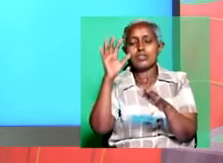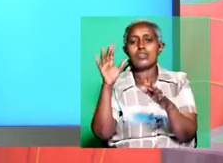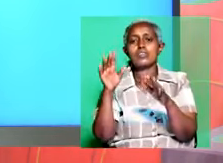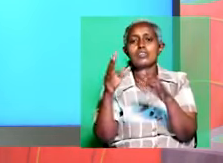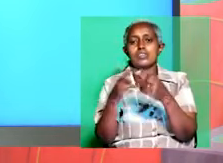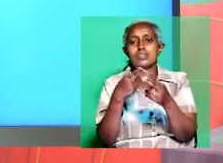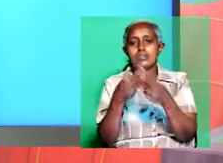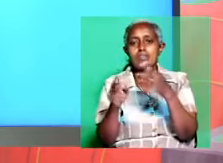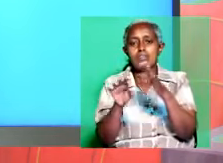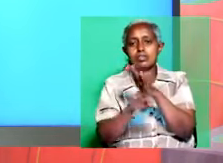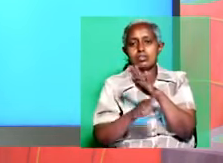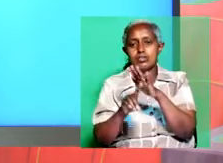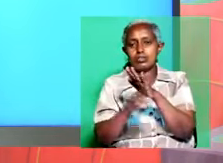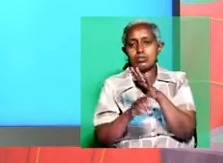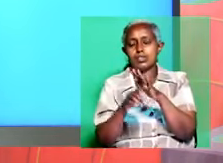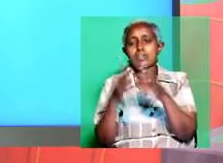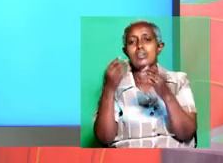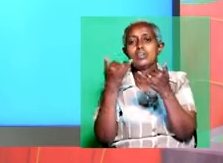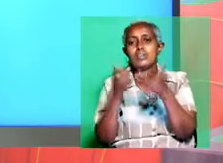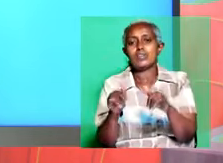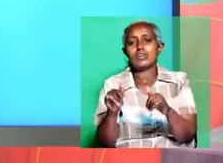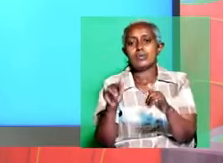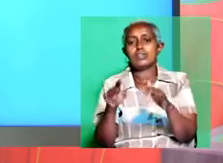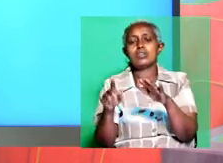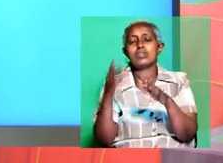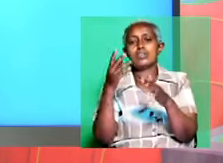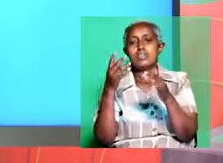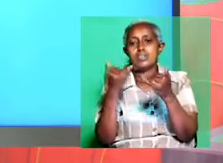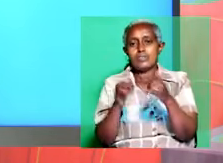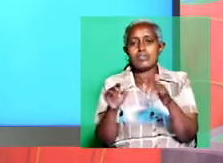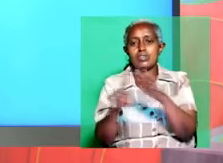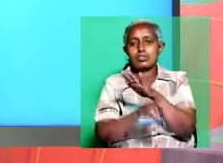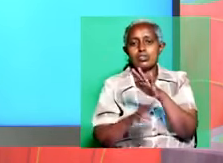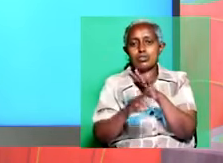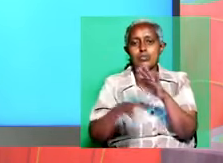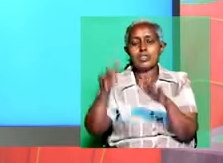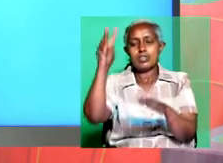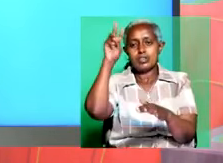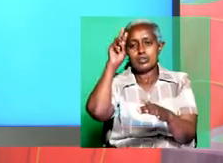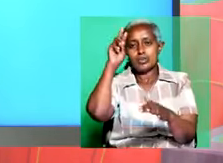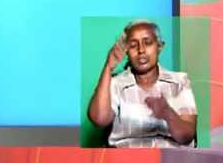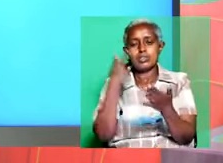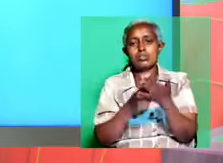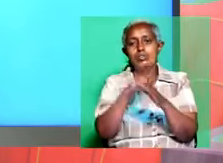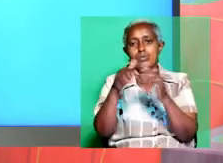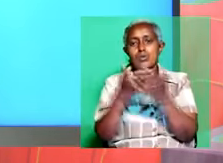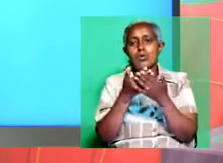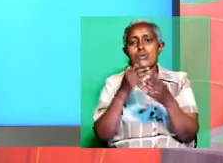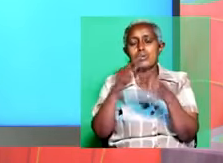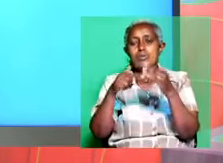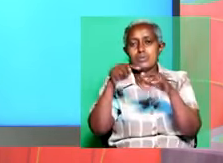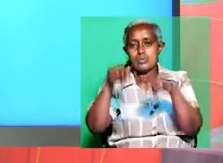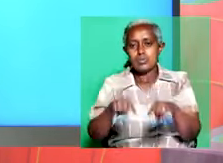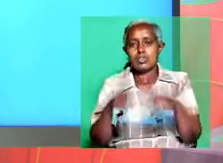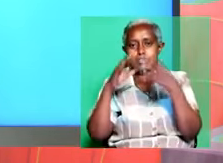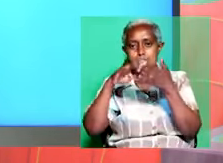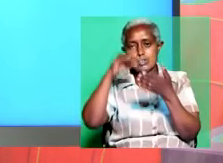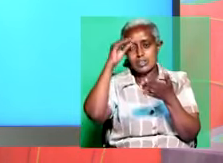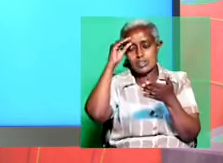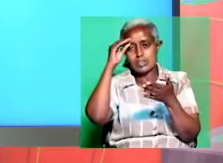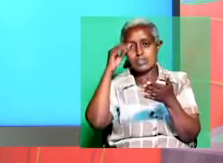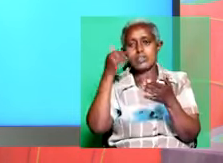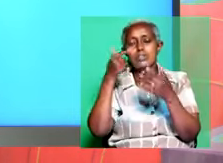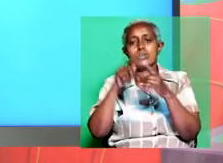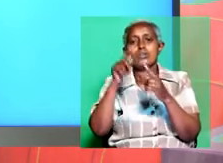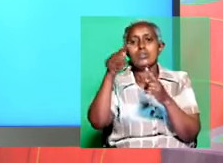on denominator divided by the function on the denominator squared. This is it. So this is all about today's lesson. So for